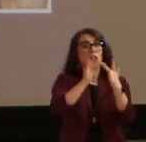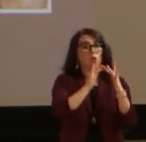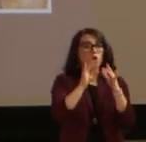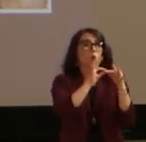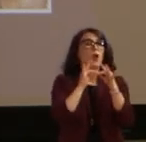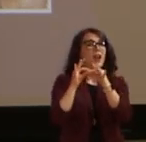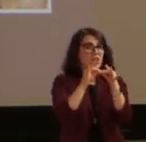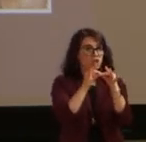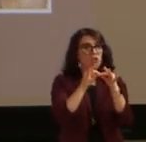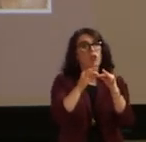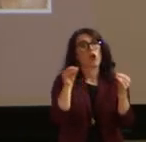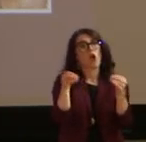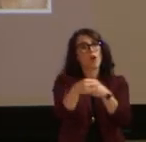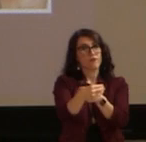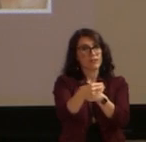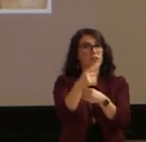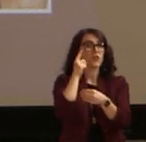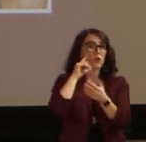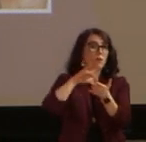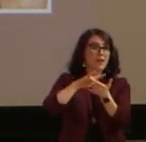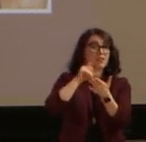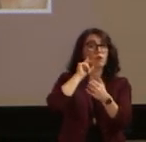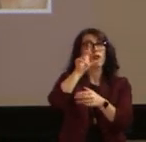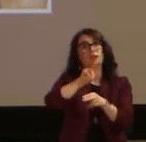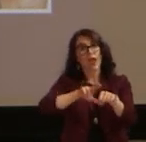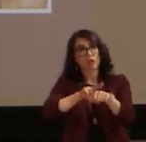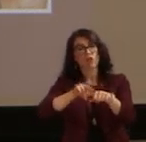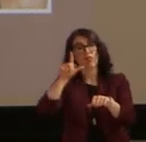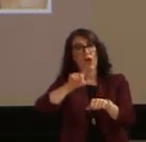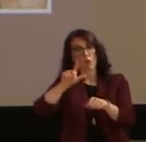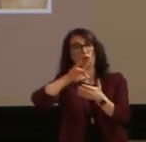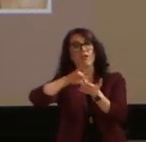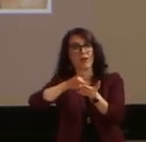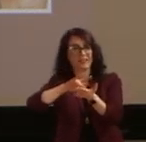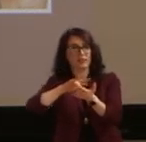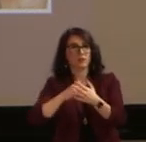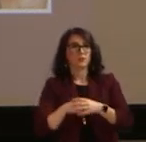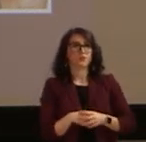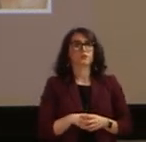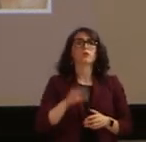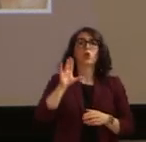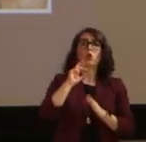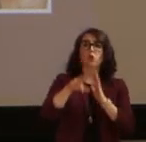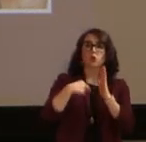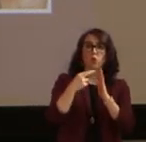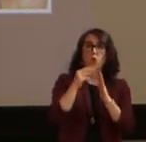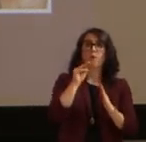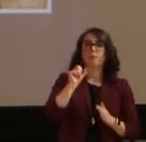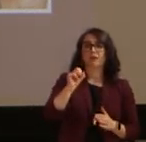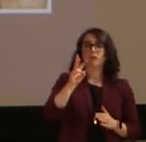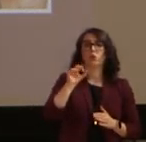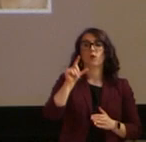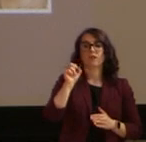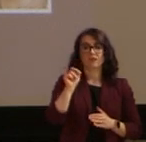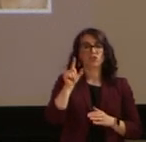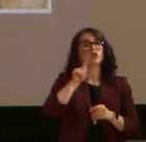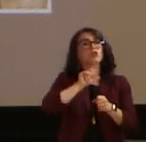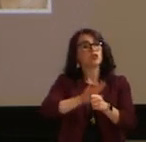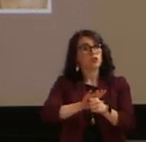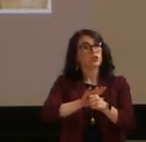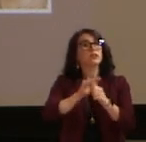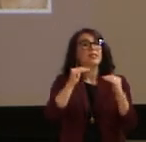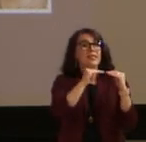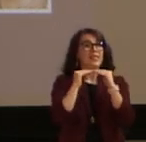National Network of Libraries of Medicine for the National Library of Medicine. In her role, Ms. Wilson works to ensure equal access